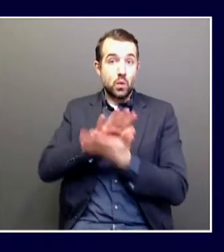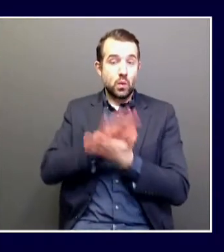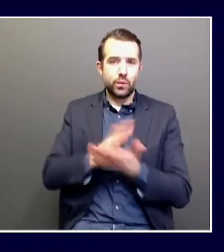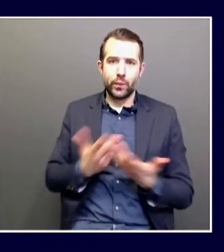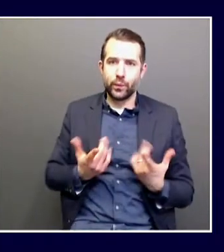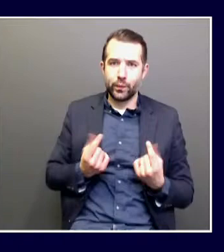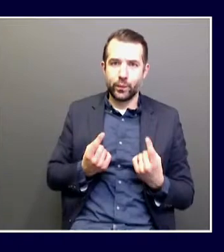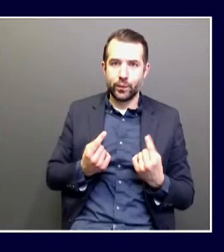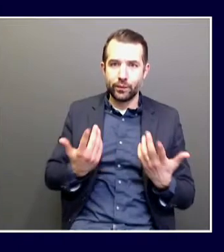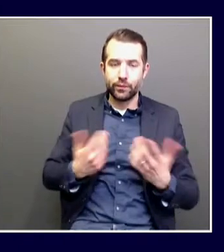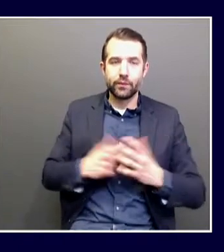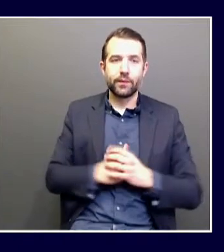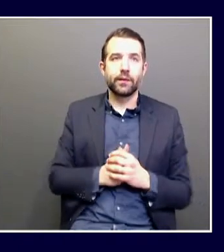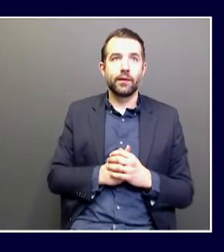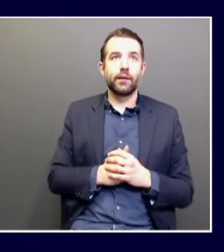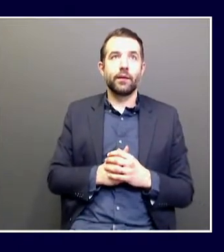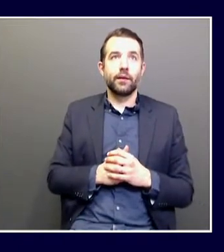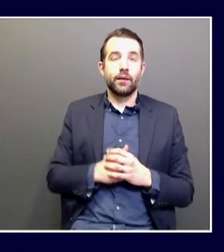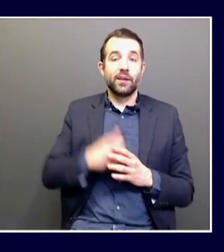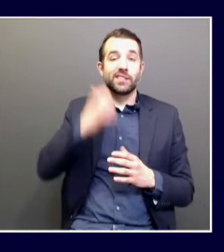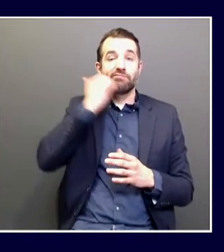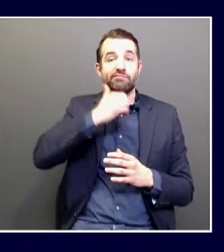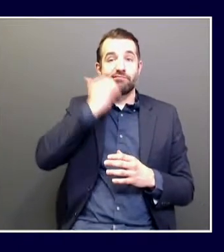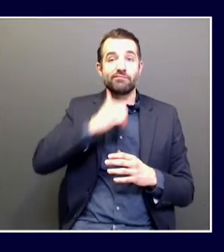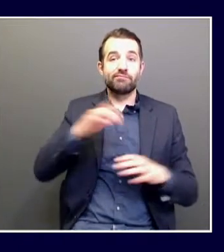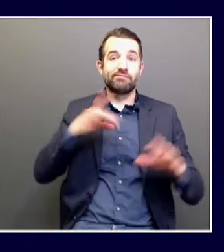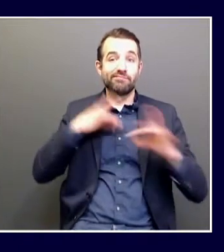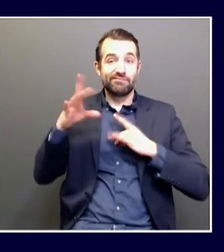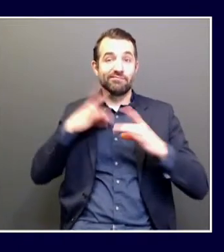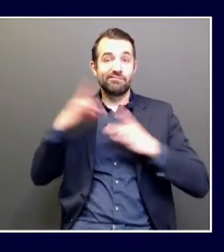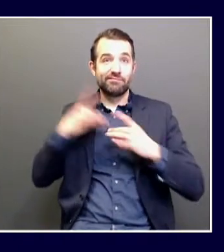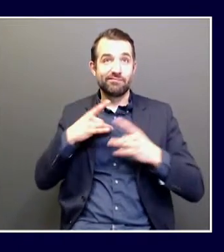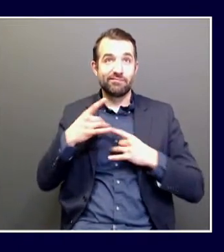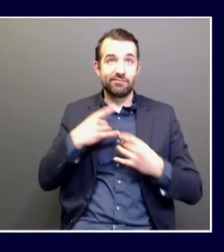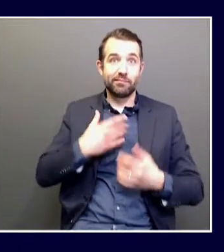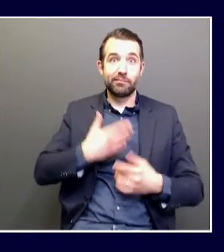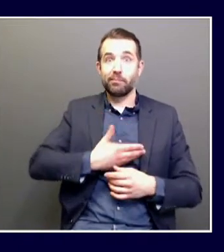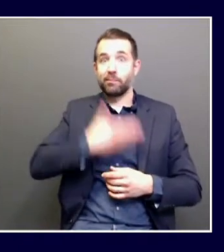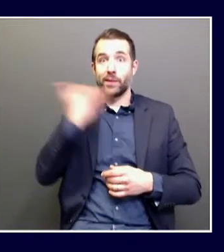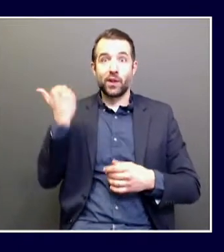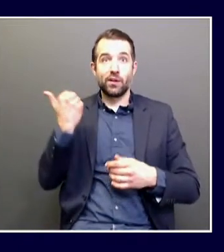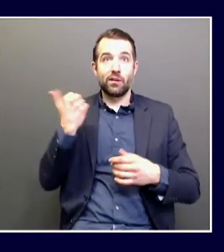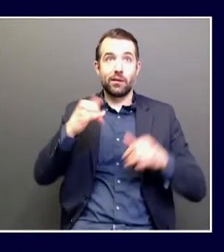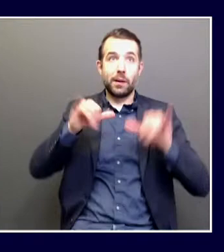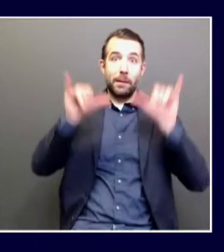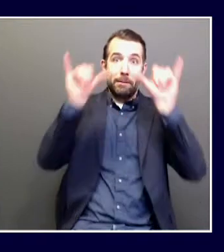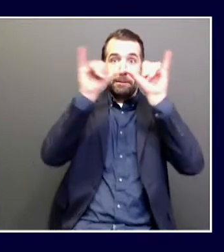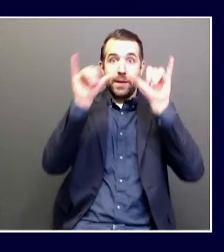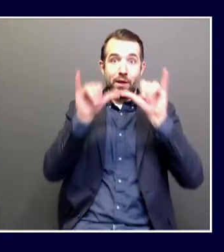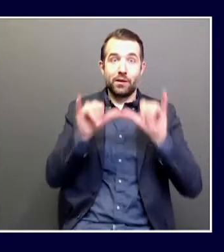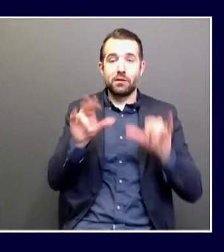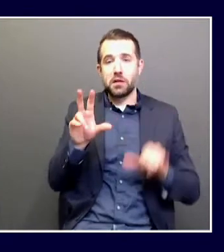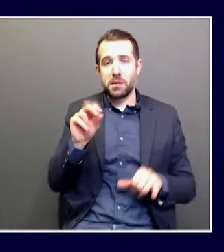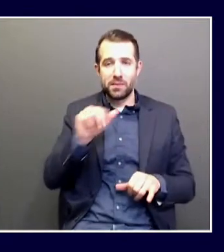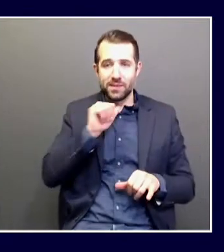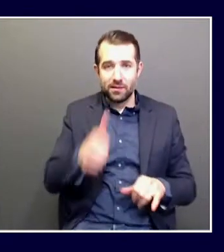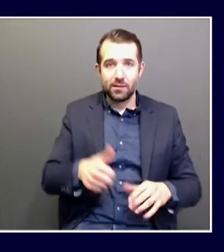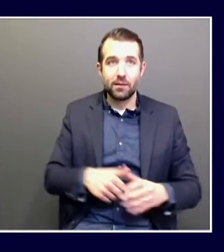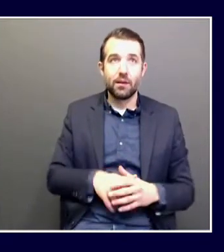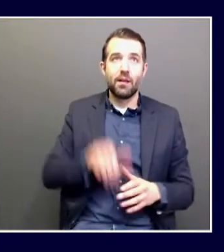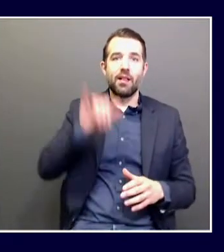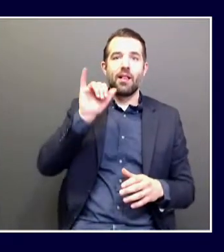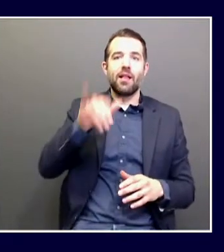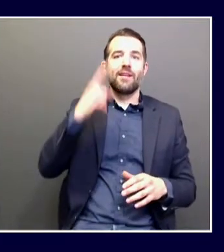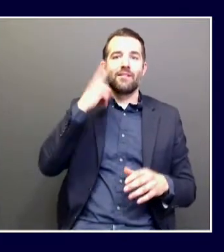be the best metric of the pandemic, that is to be thought of as a state or national level. For